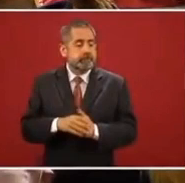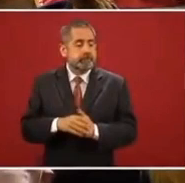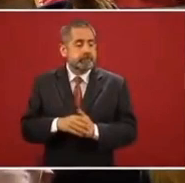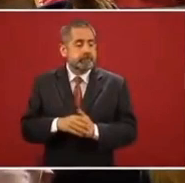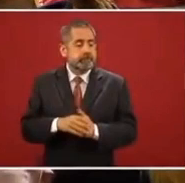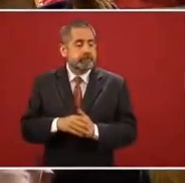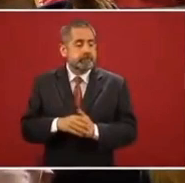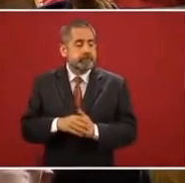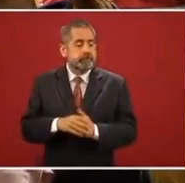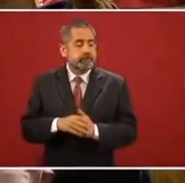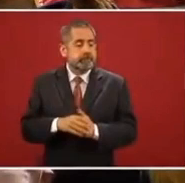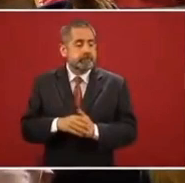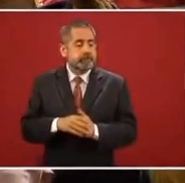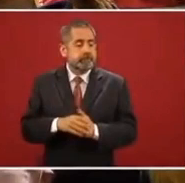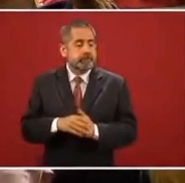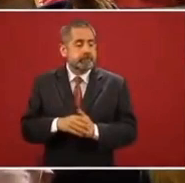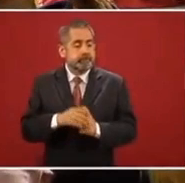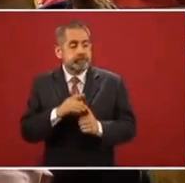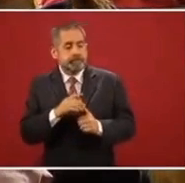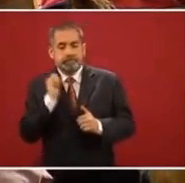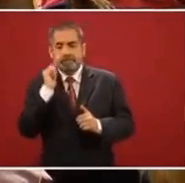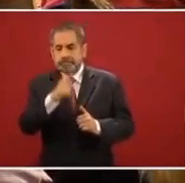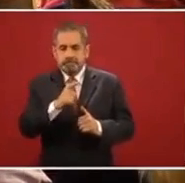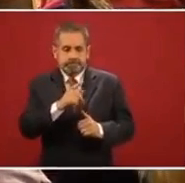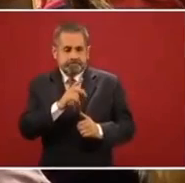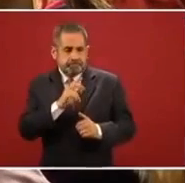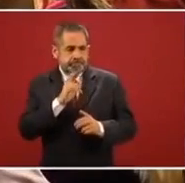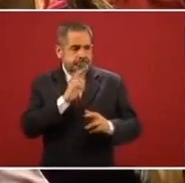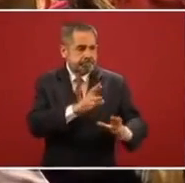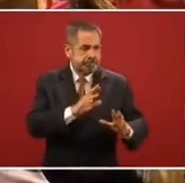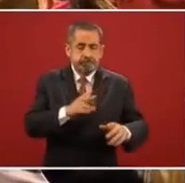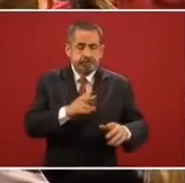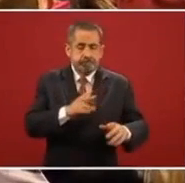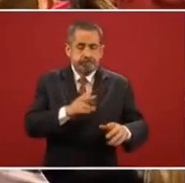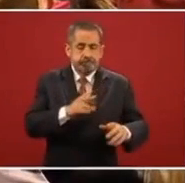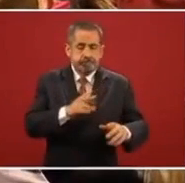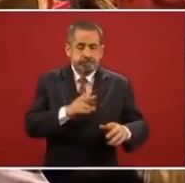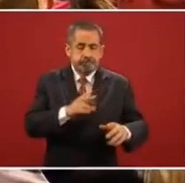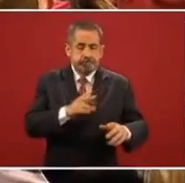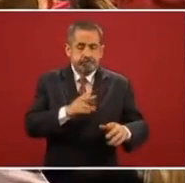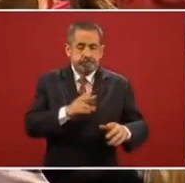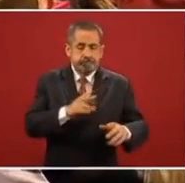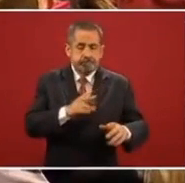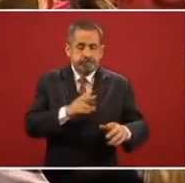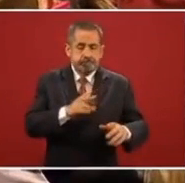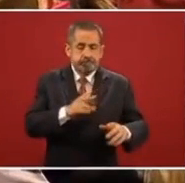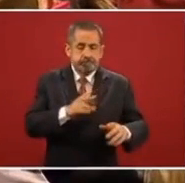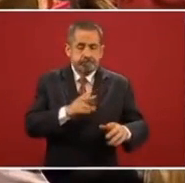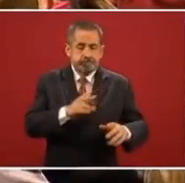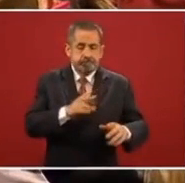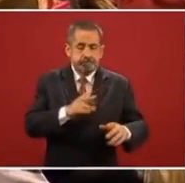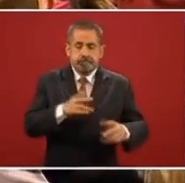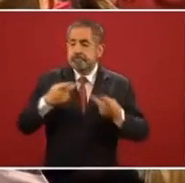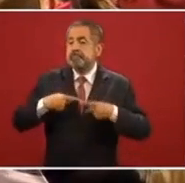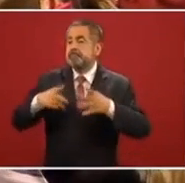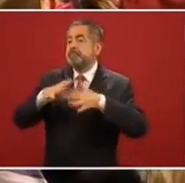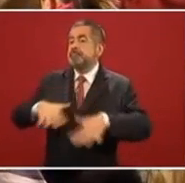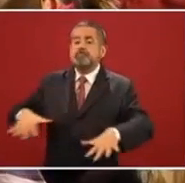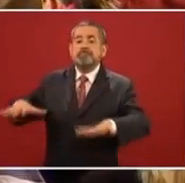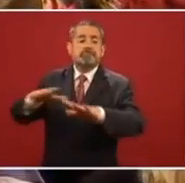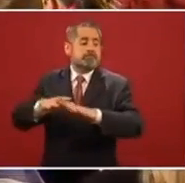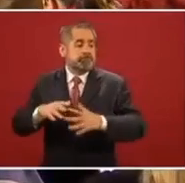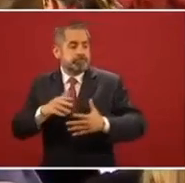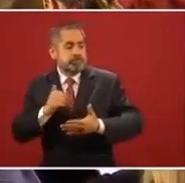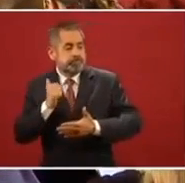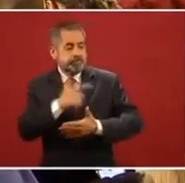that the capacity for response, particularmente de la sociedad, particularly that of society, no